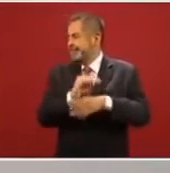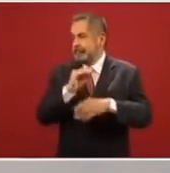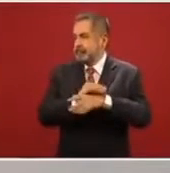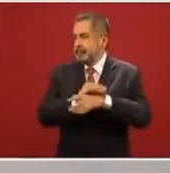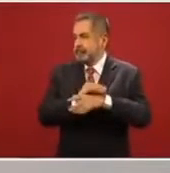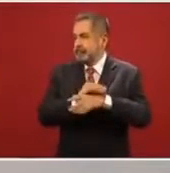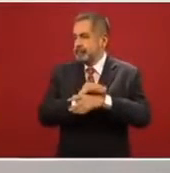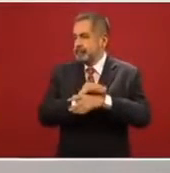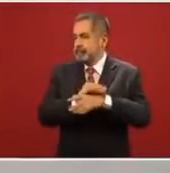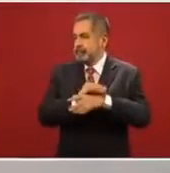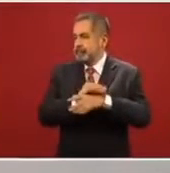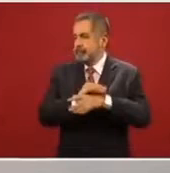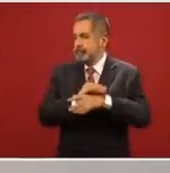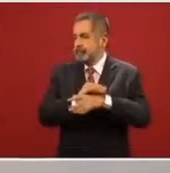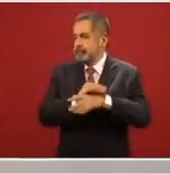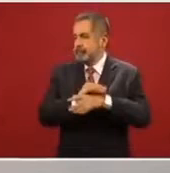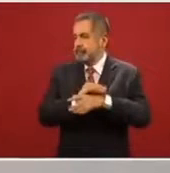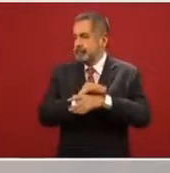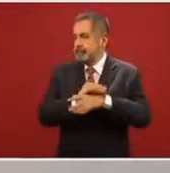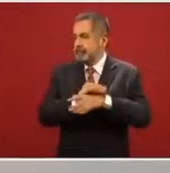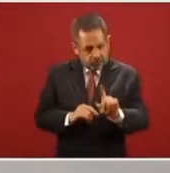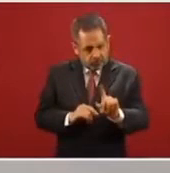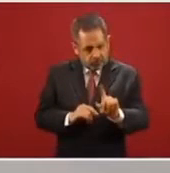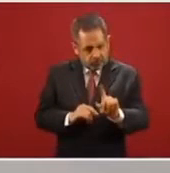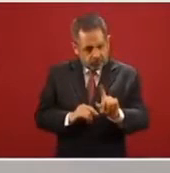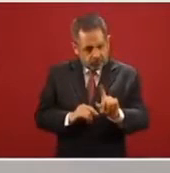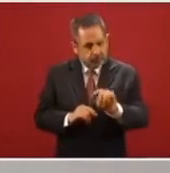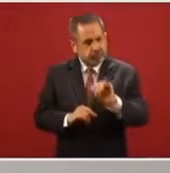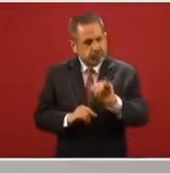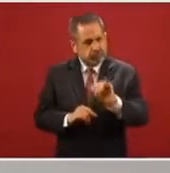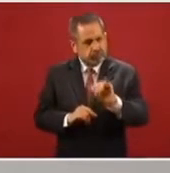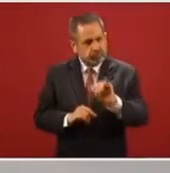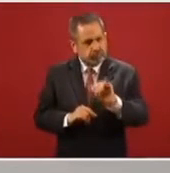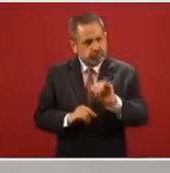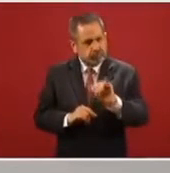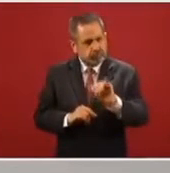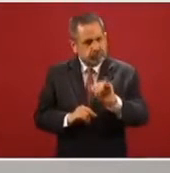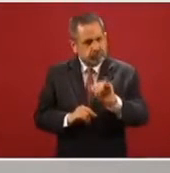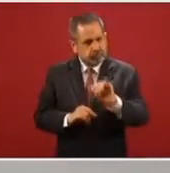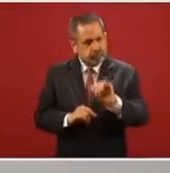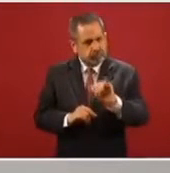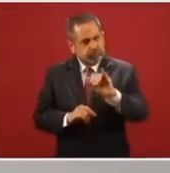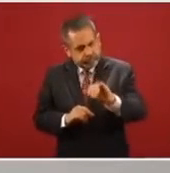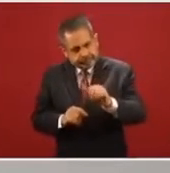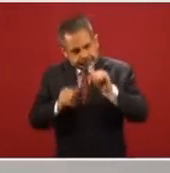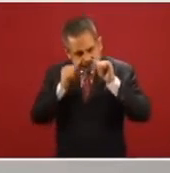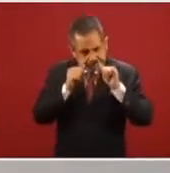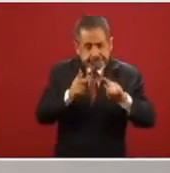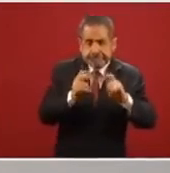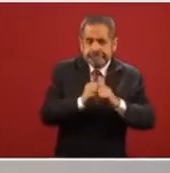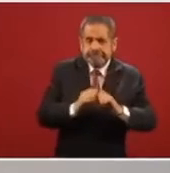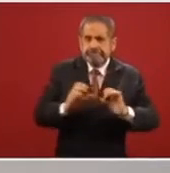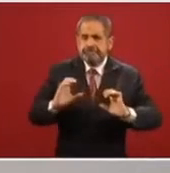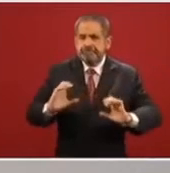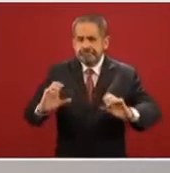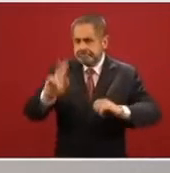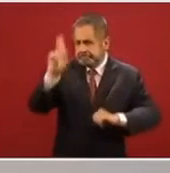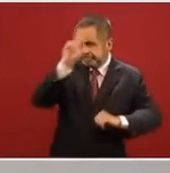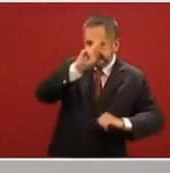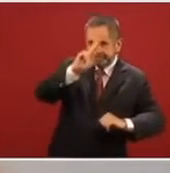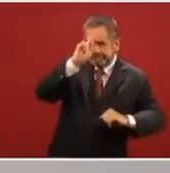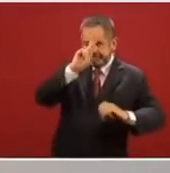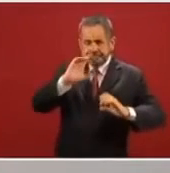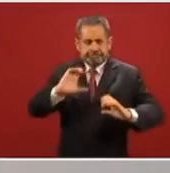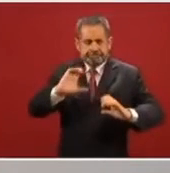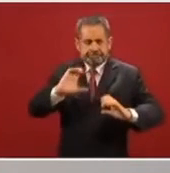enfoquémonos en And let's focus on lo que sirve, what is useful, que por el momento es